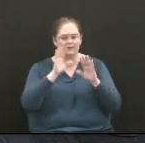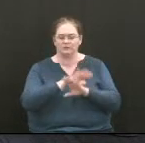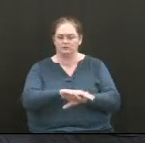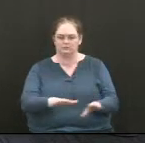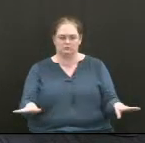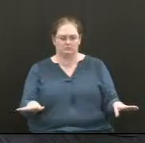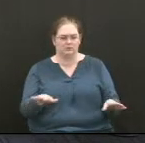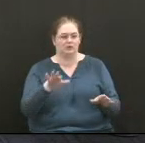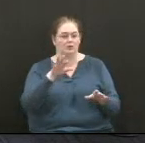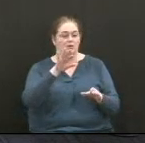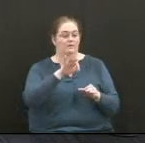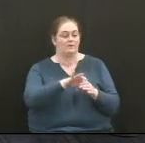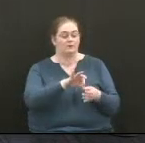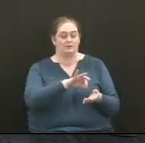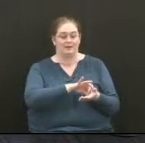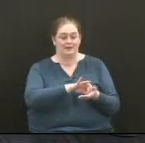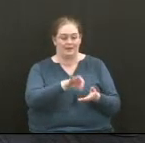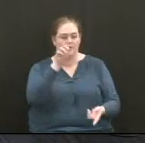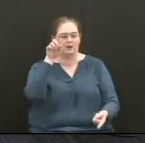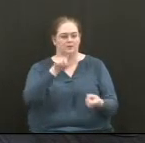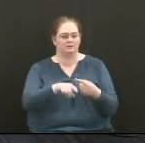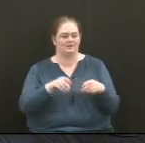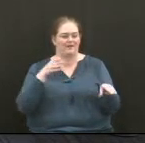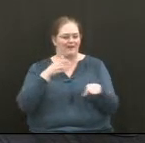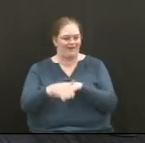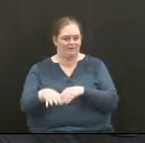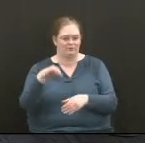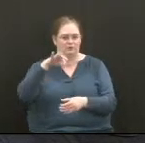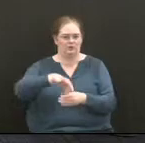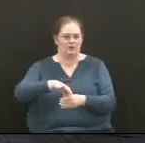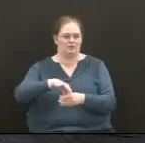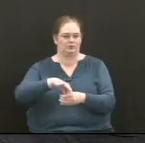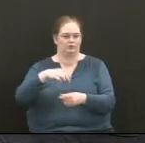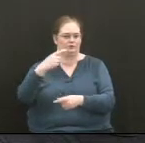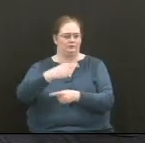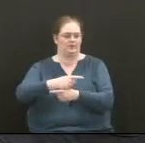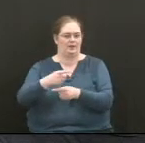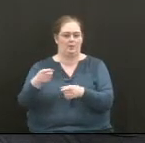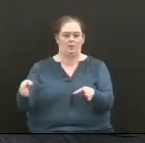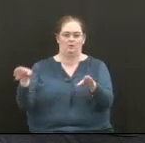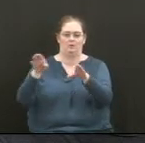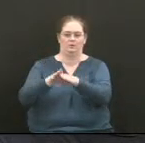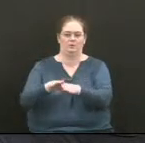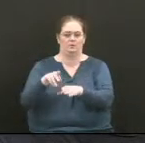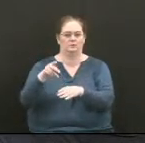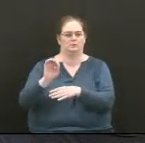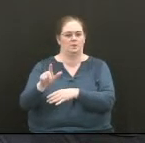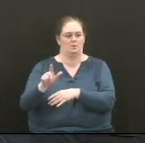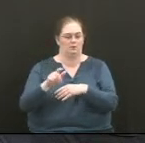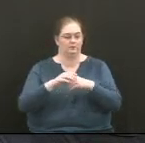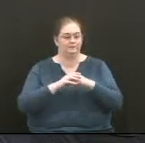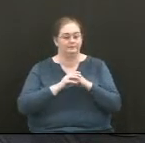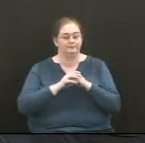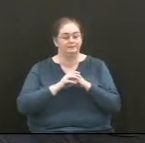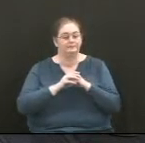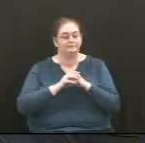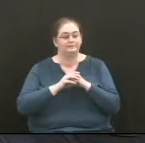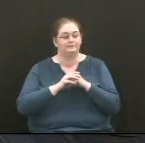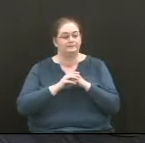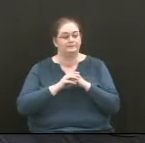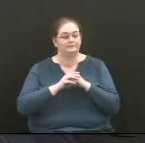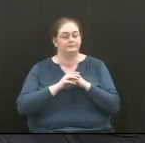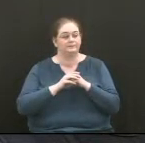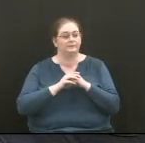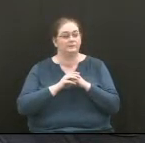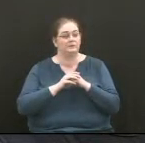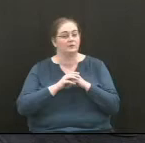Those votes would not be counted until after election, the polls close on election night. So if we